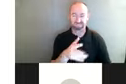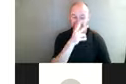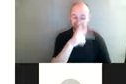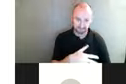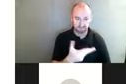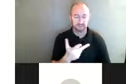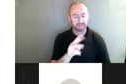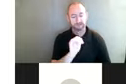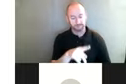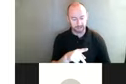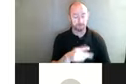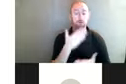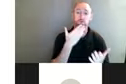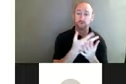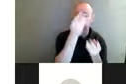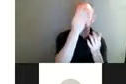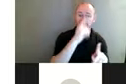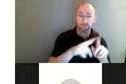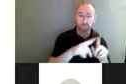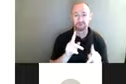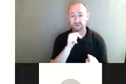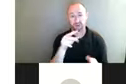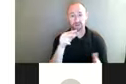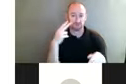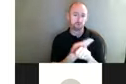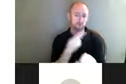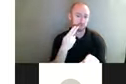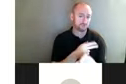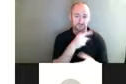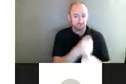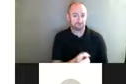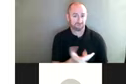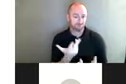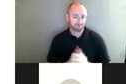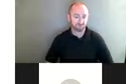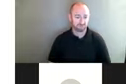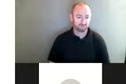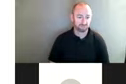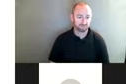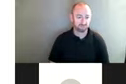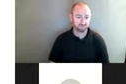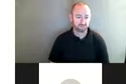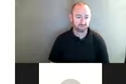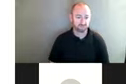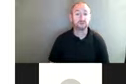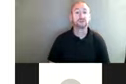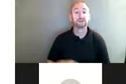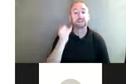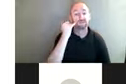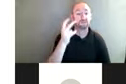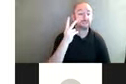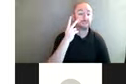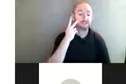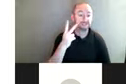end up with this map with great data, but no one sees it as being a credible source. Now, on the other hand, if we've got, you know, this really high